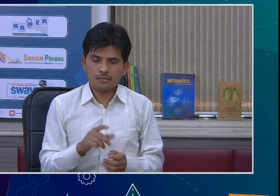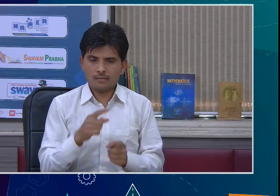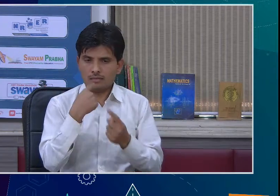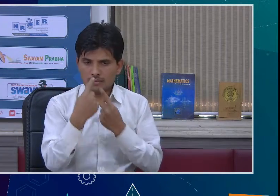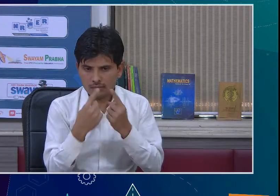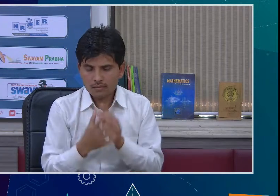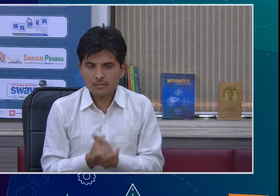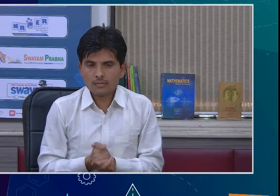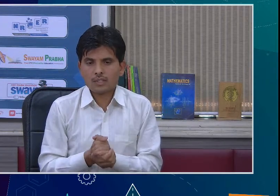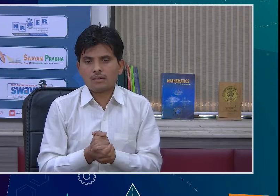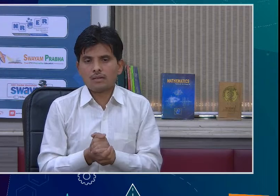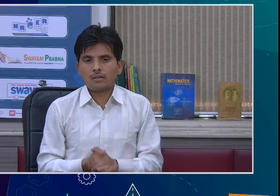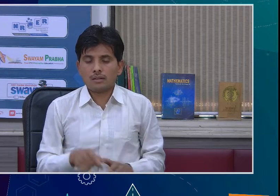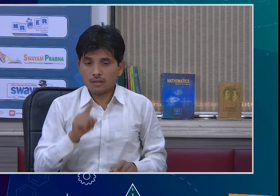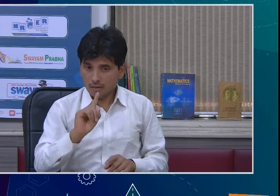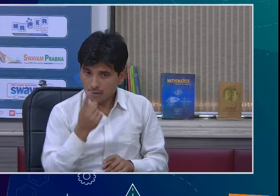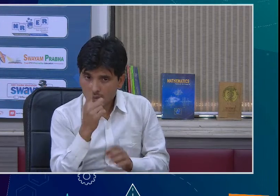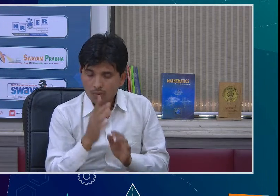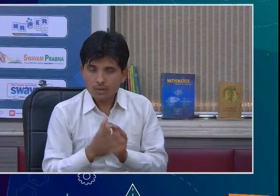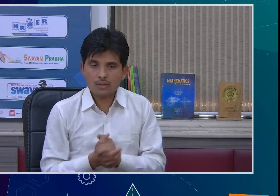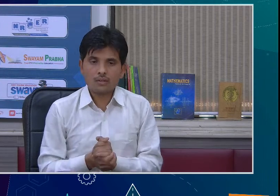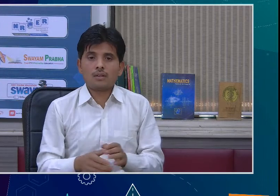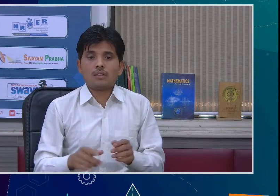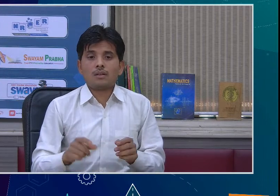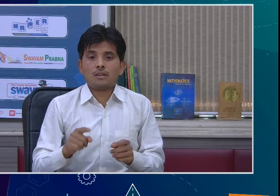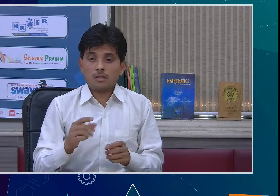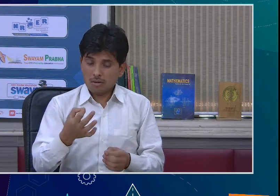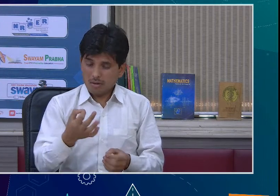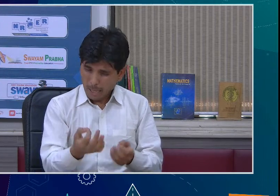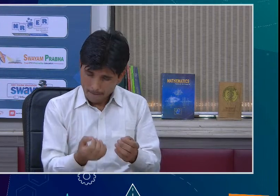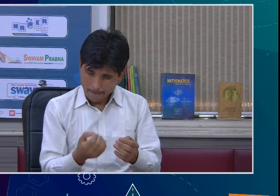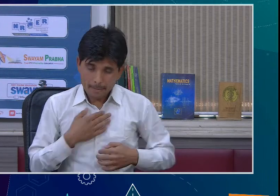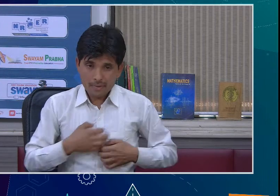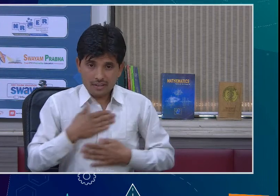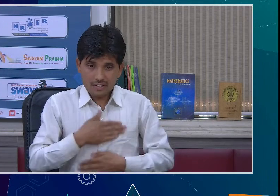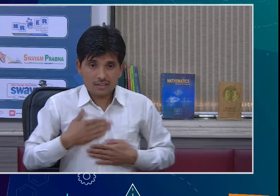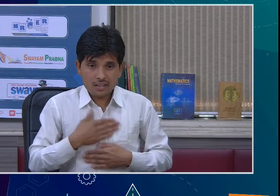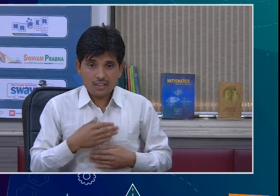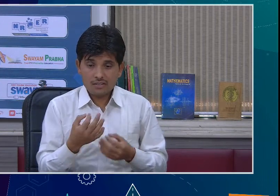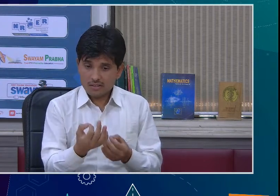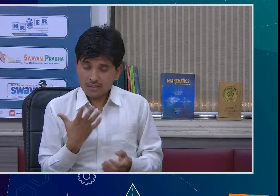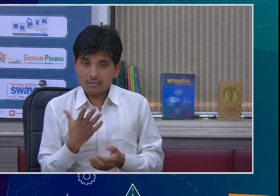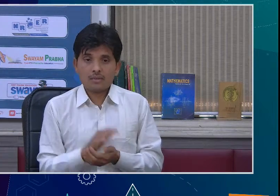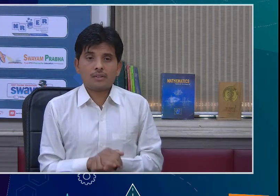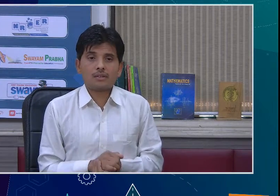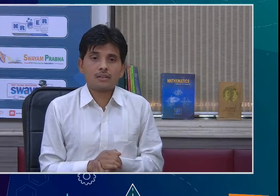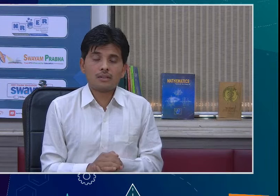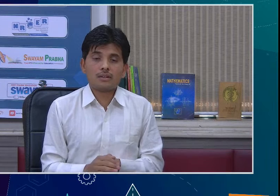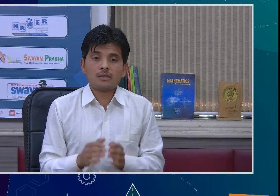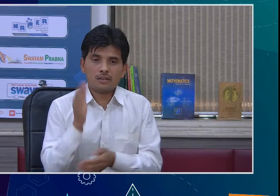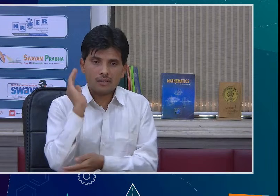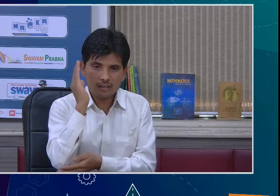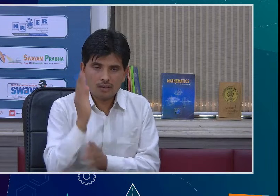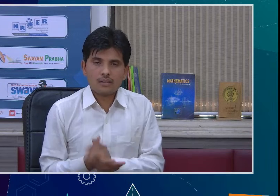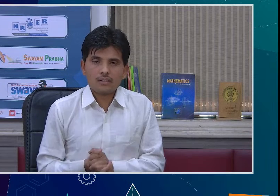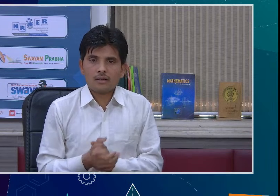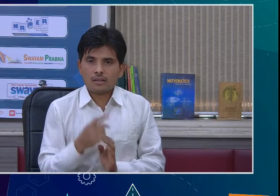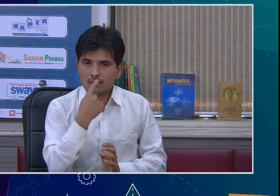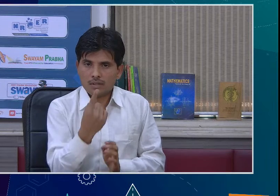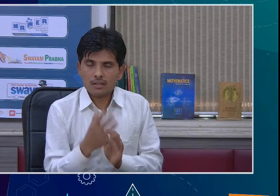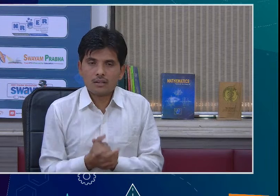it, as a solar system this seems to be a fascinating subject. So what all do we have in today's session for all our